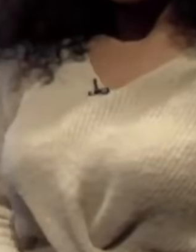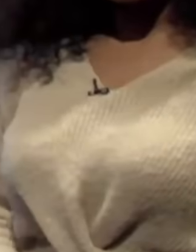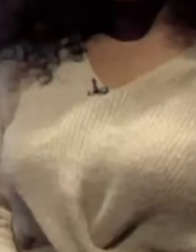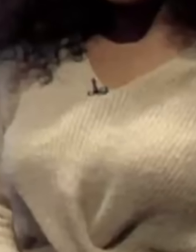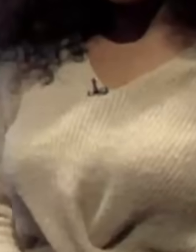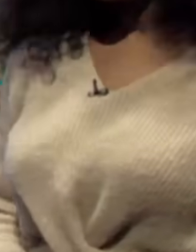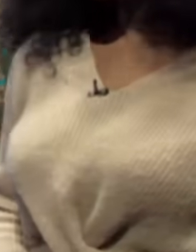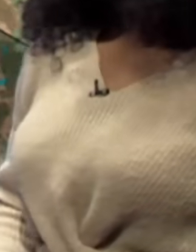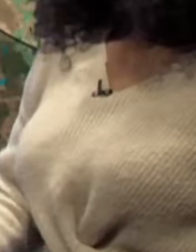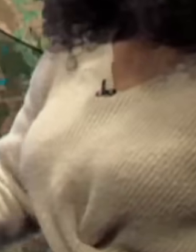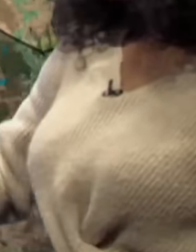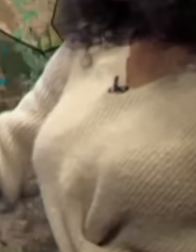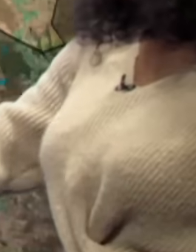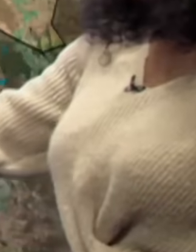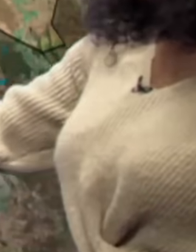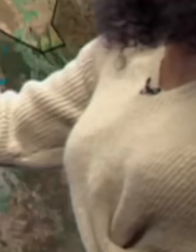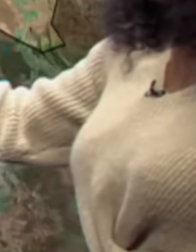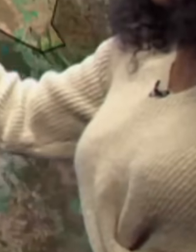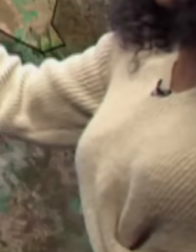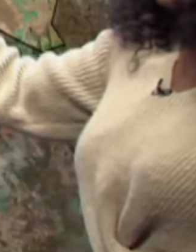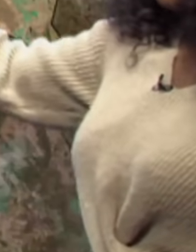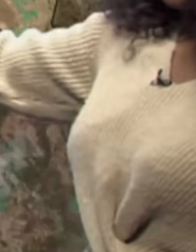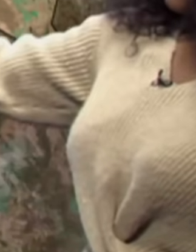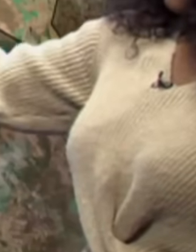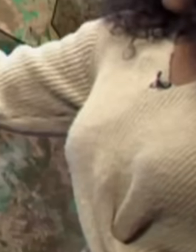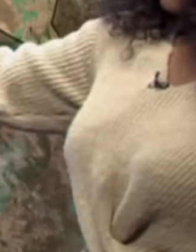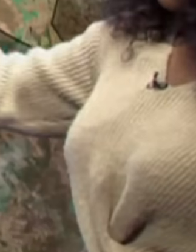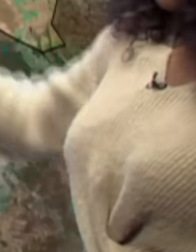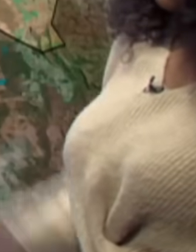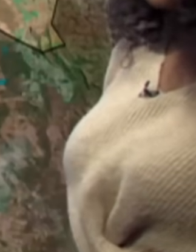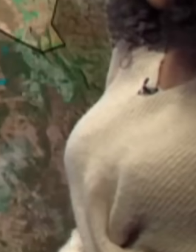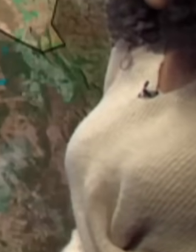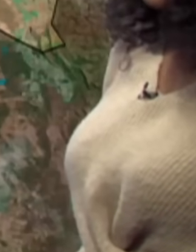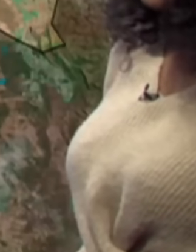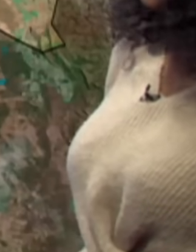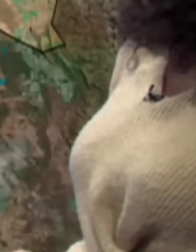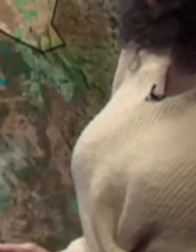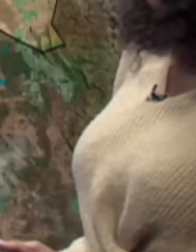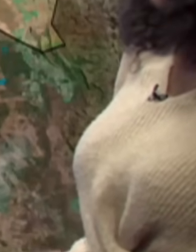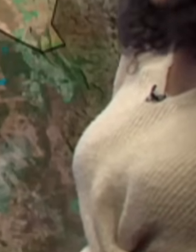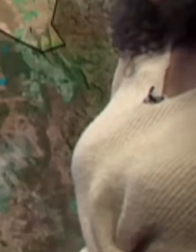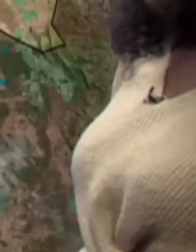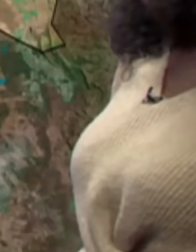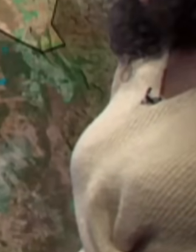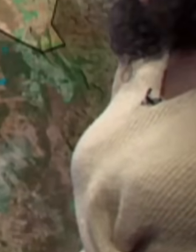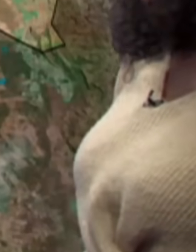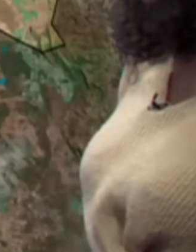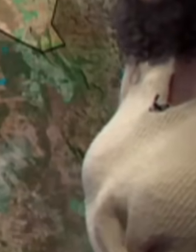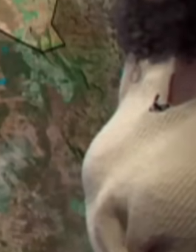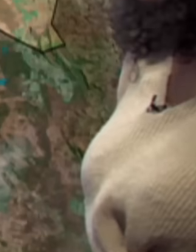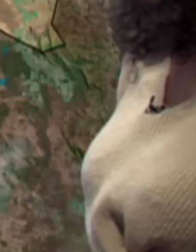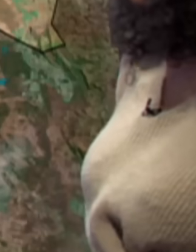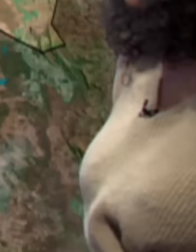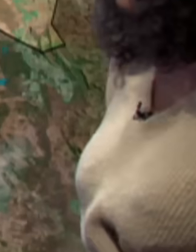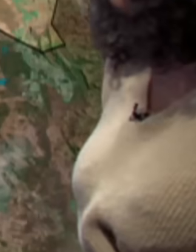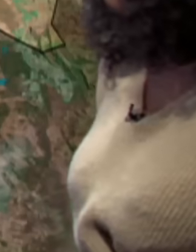ka digata di le 27. Fa re lebelela mo Mpumalanga fa re lebelela Kuskhukuza go tla nna tsididi mo mosong ka digata di le 8 go ya go di